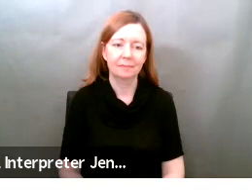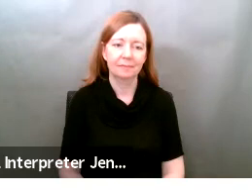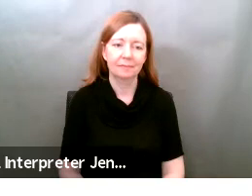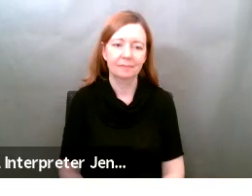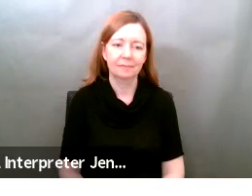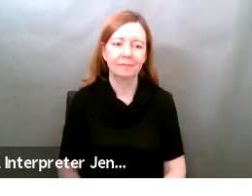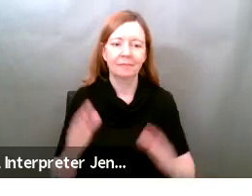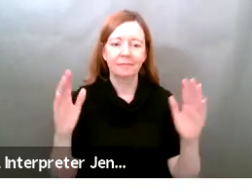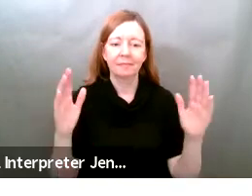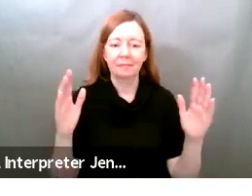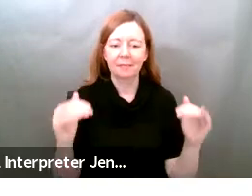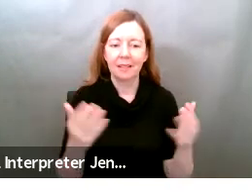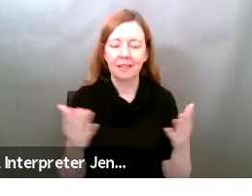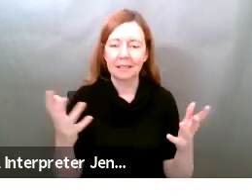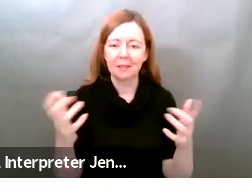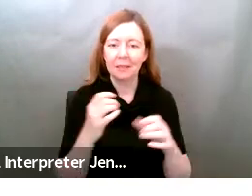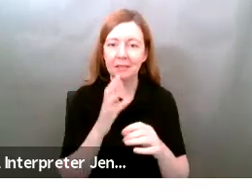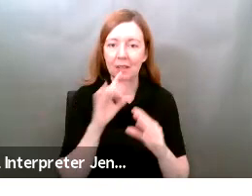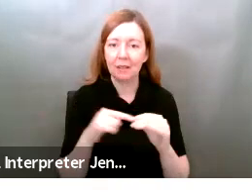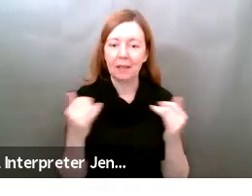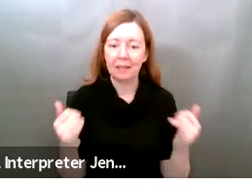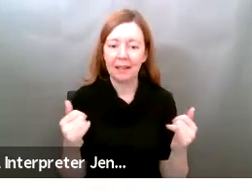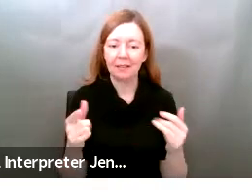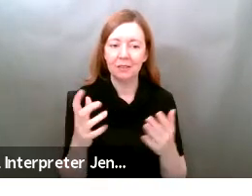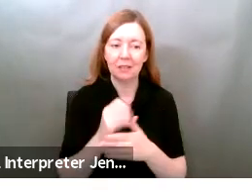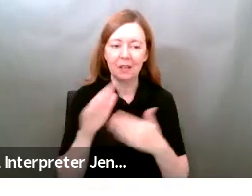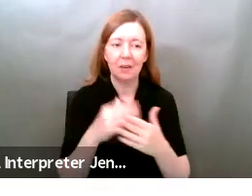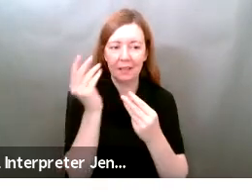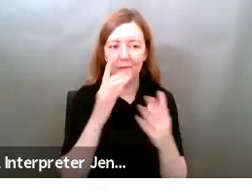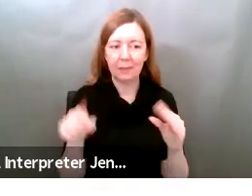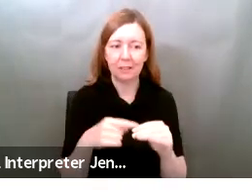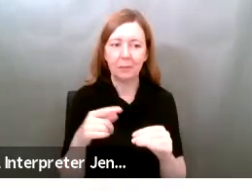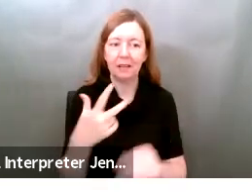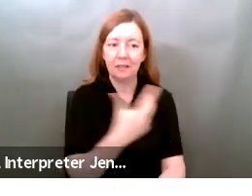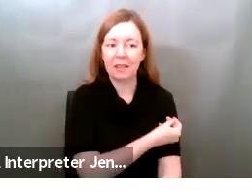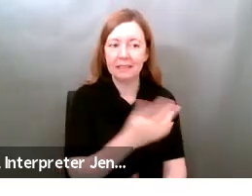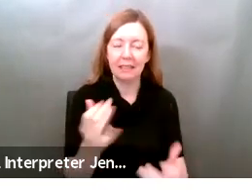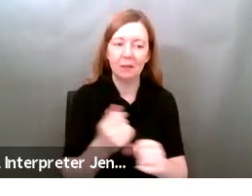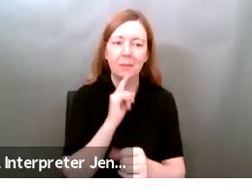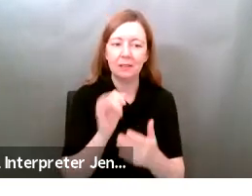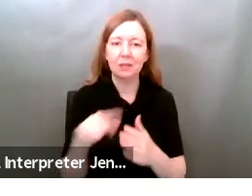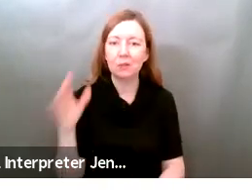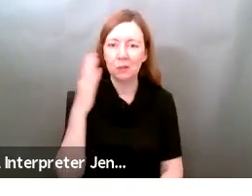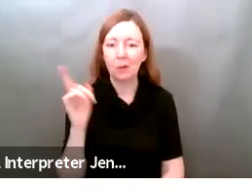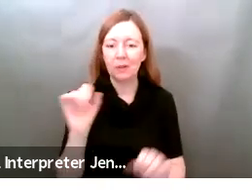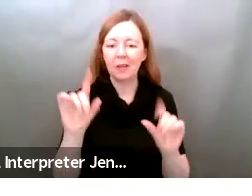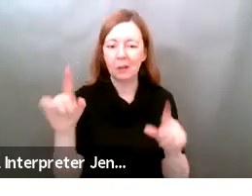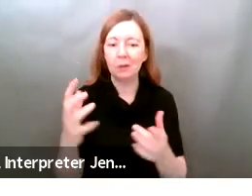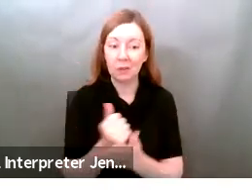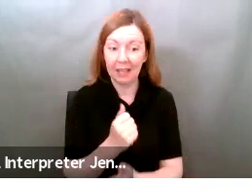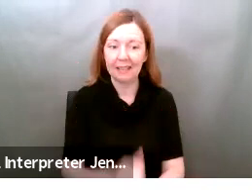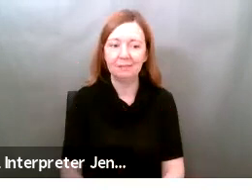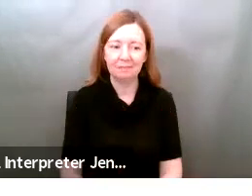So the next thing I just wanted to make sure to talk about, now that you've gotten all this information about the vaccine, I want to make sure you know where you can go to get it.